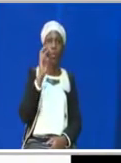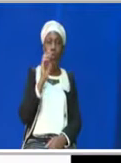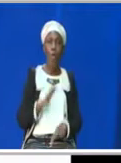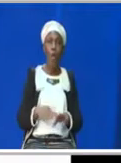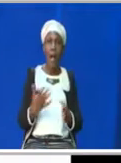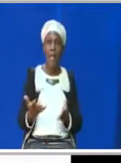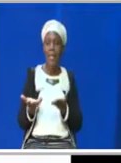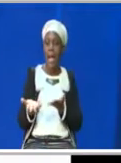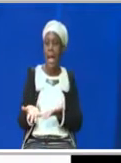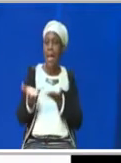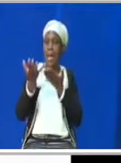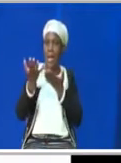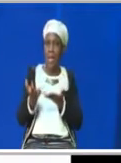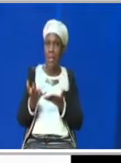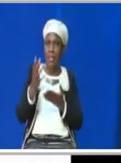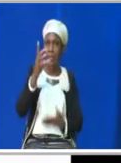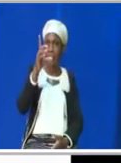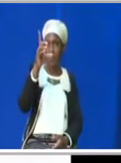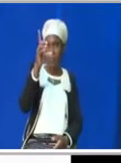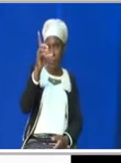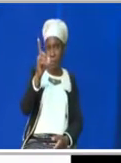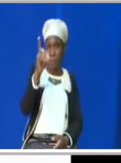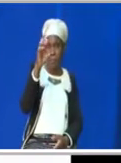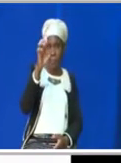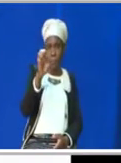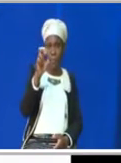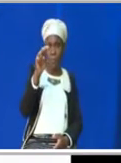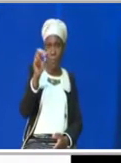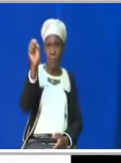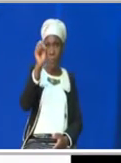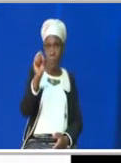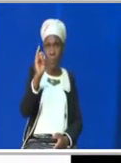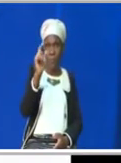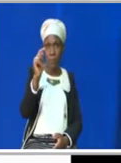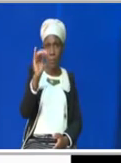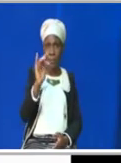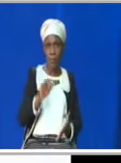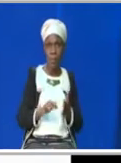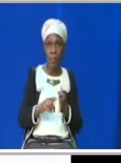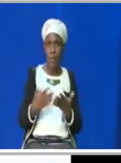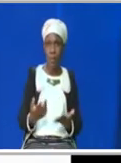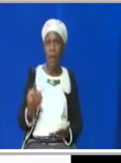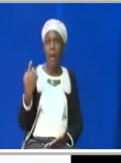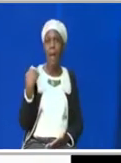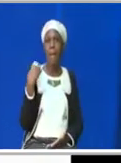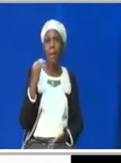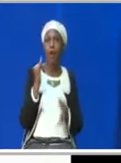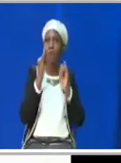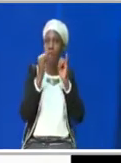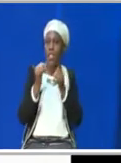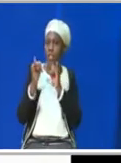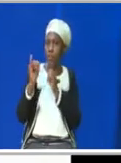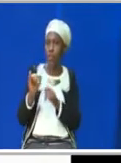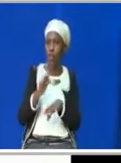organisms per unit area. A very good example is 50 antelopes in 1